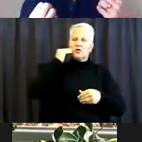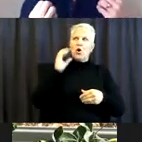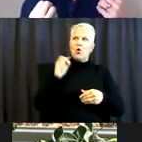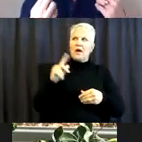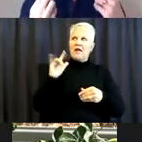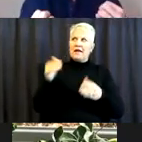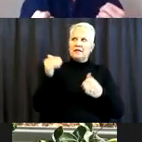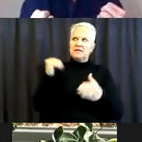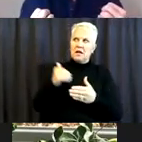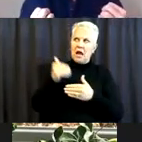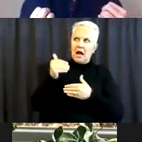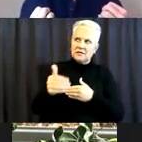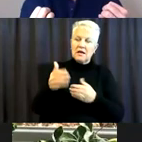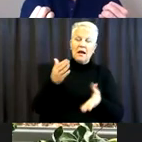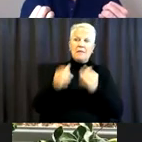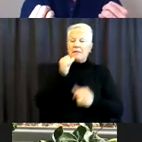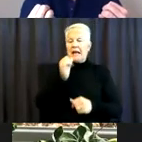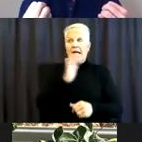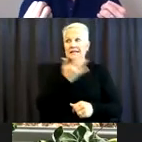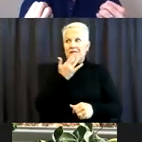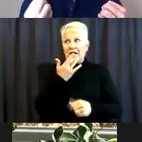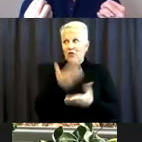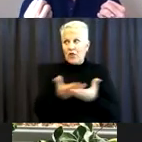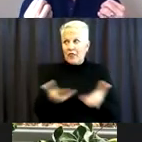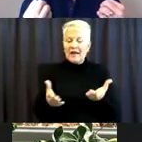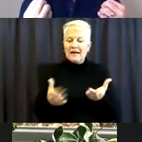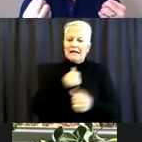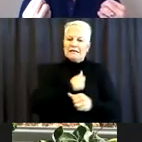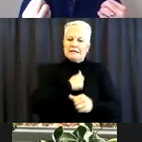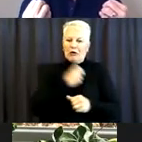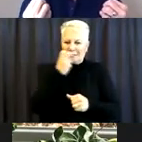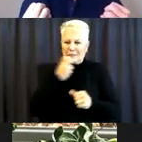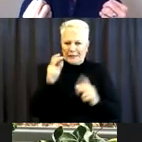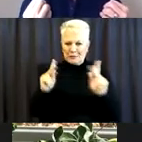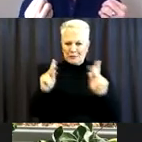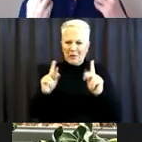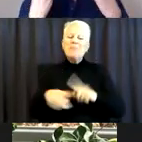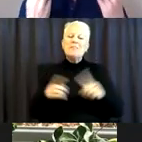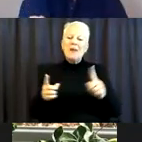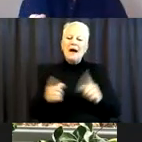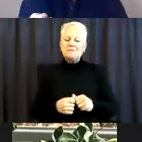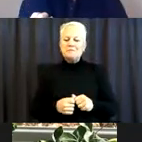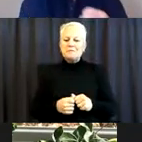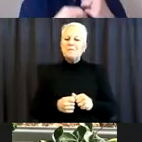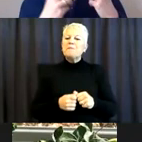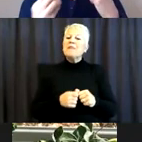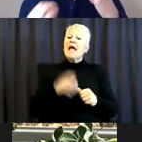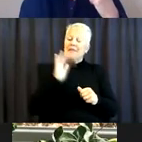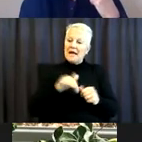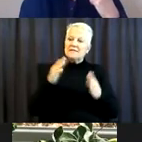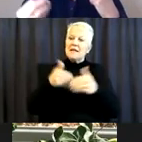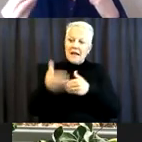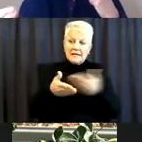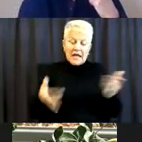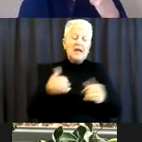is coming up. It may not be his favorite thing. Sorry, speech people, but it is coming up and it will